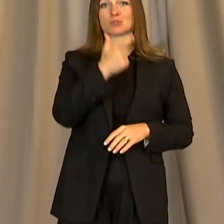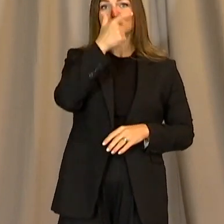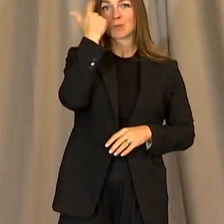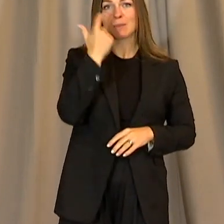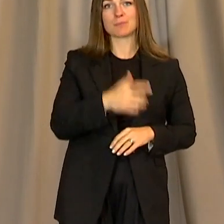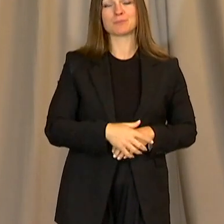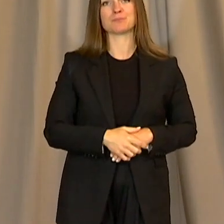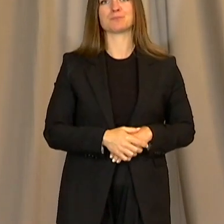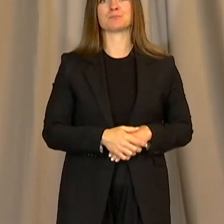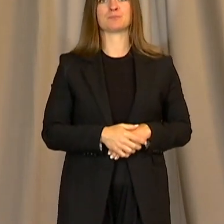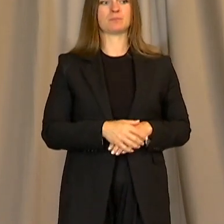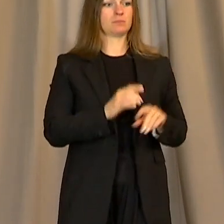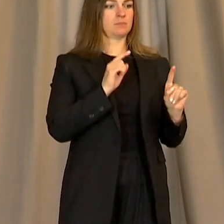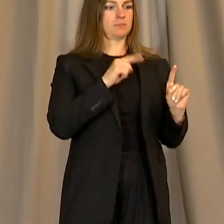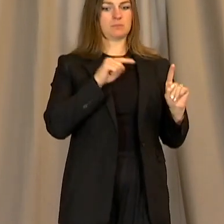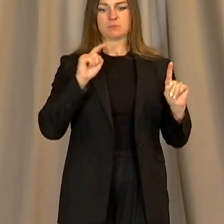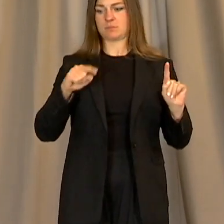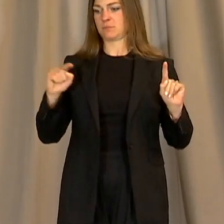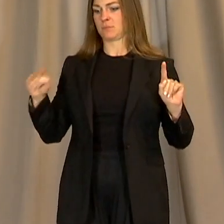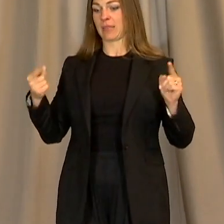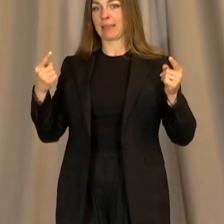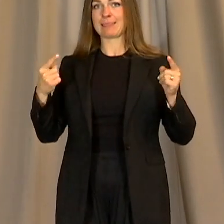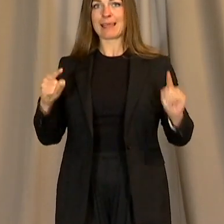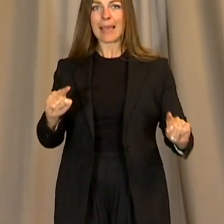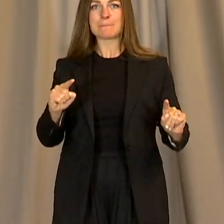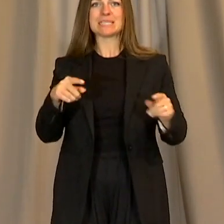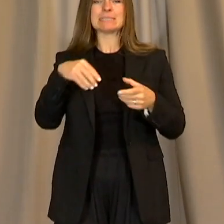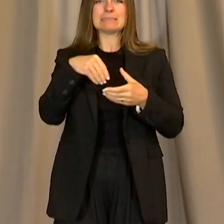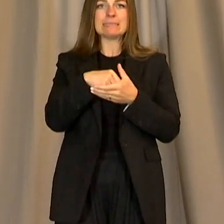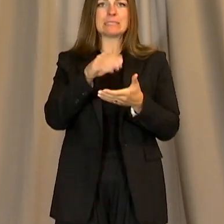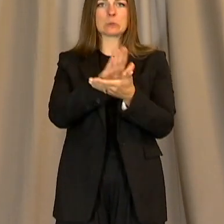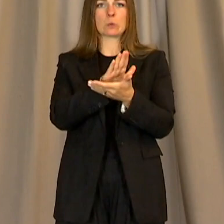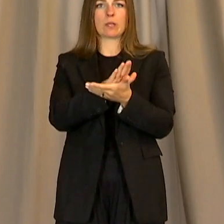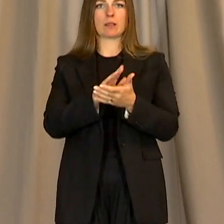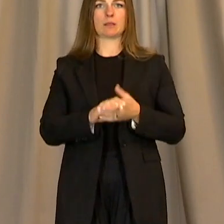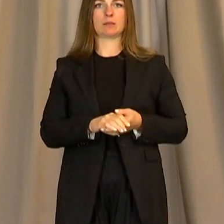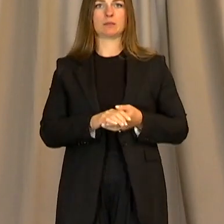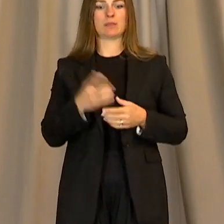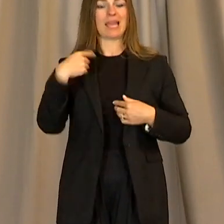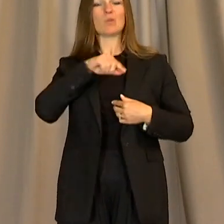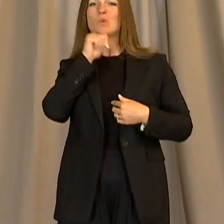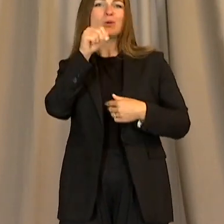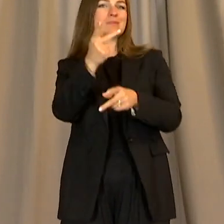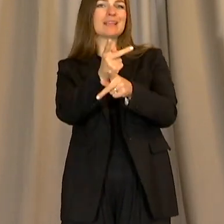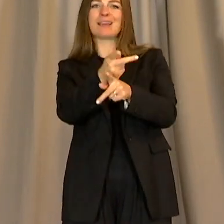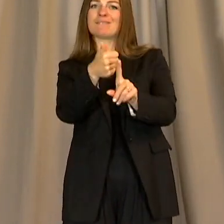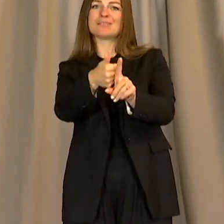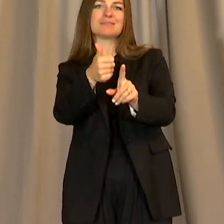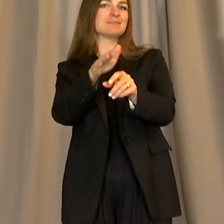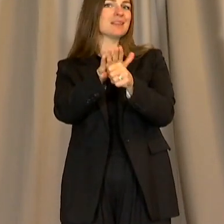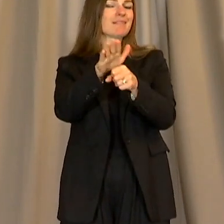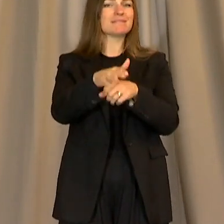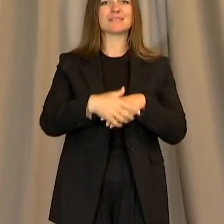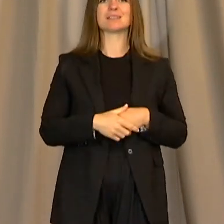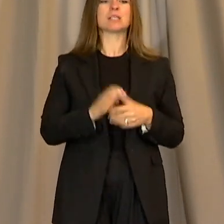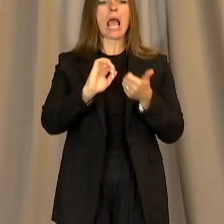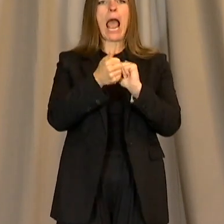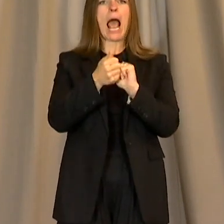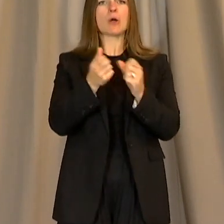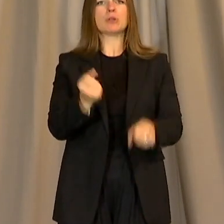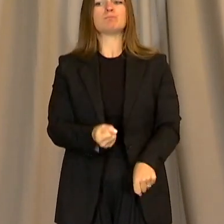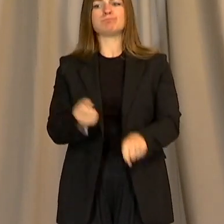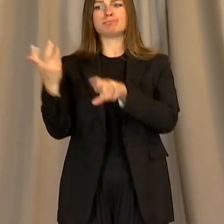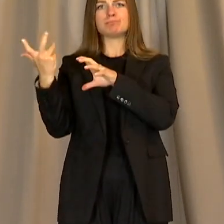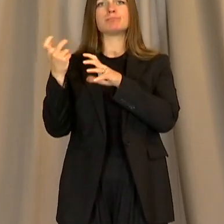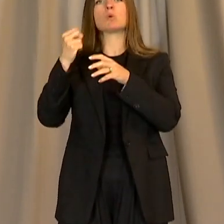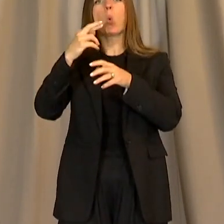traumas that happen at the school site that I don't think we attend to enough. So how do you then eradicate or